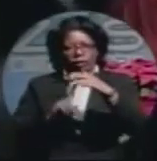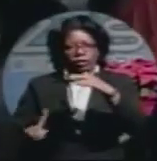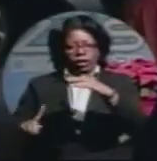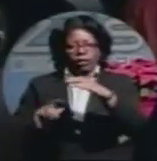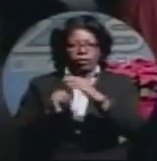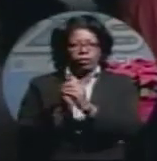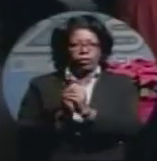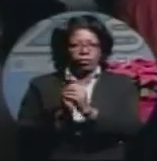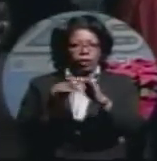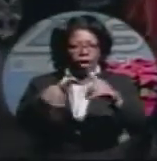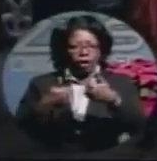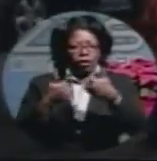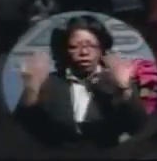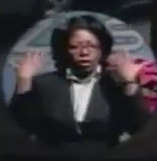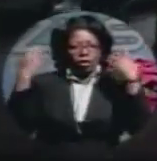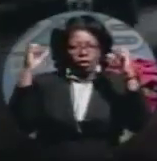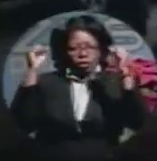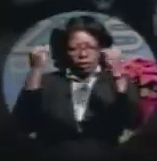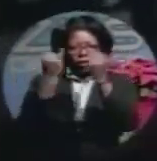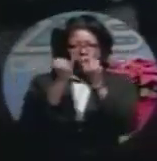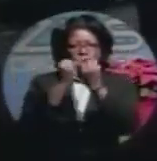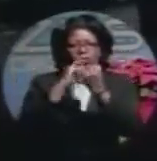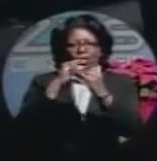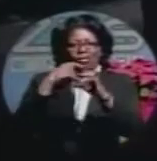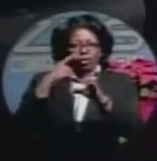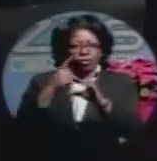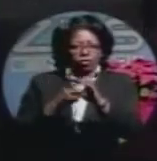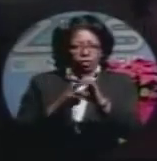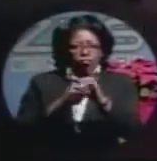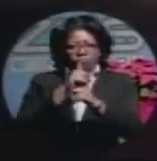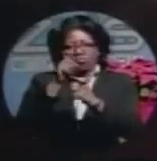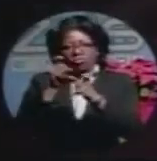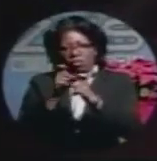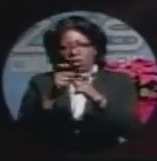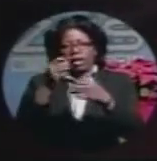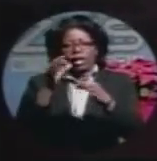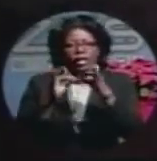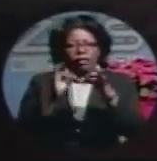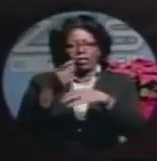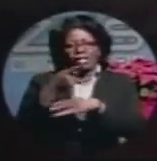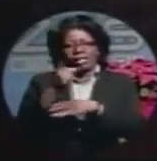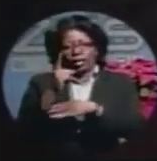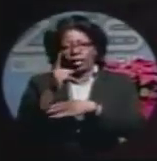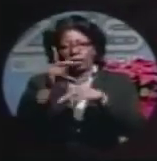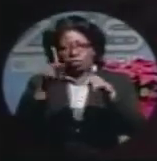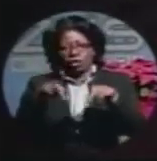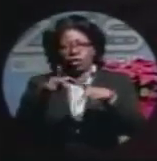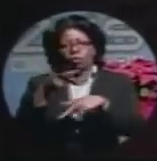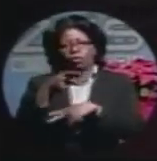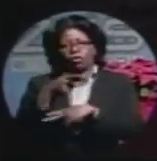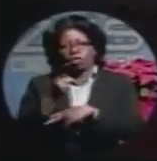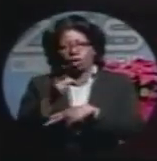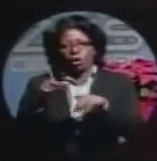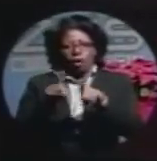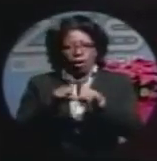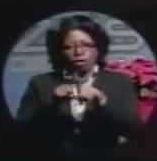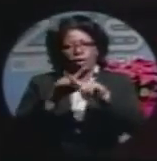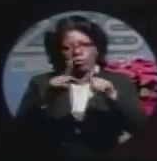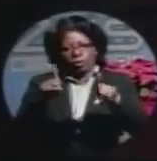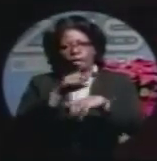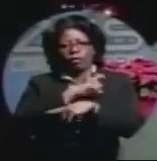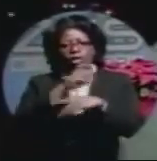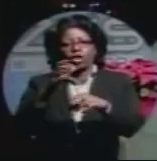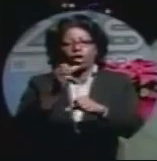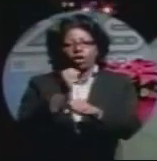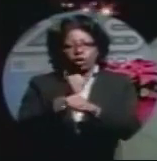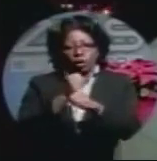escape. However, Superintendent Rowe could not confirm to our news team whether the second suspect was shot as well, but we were told that police did recover a